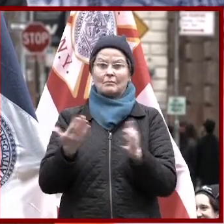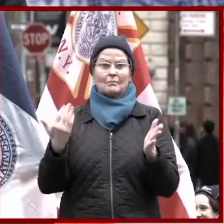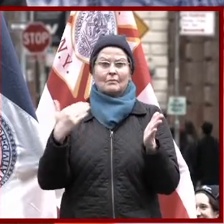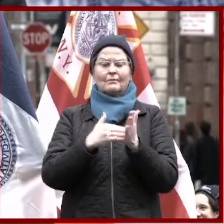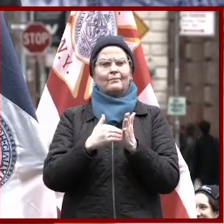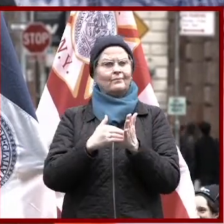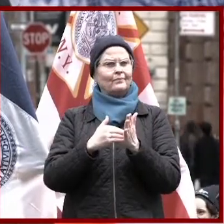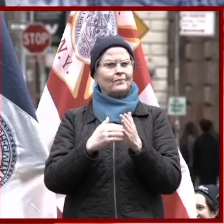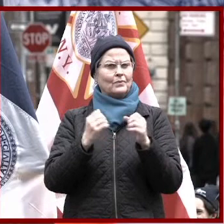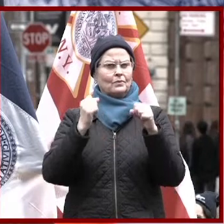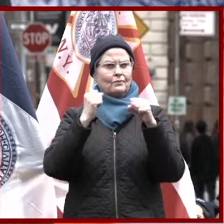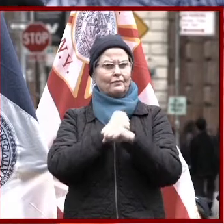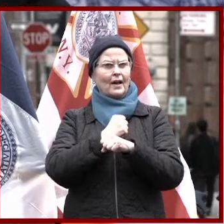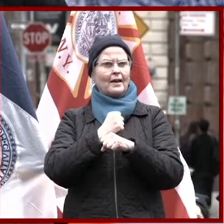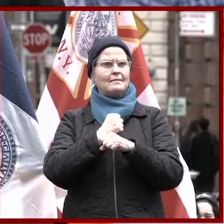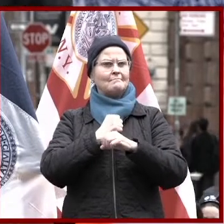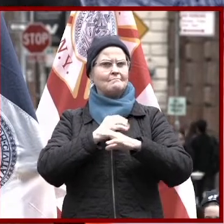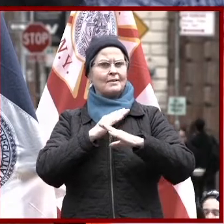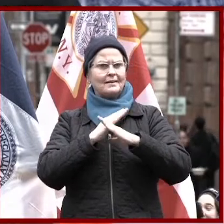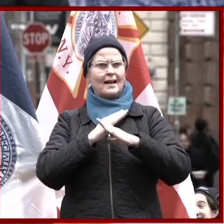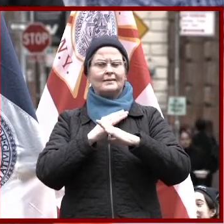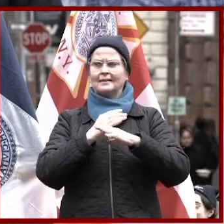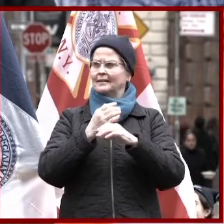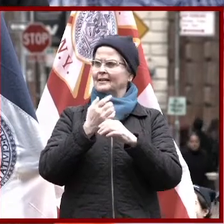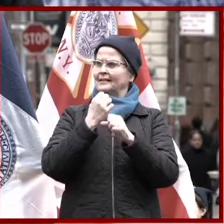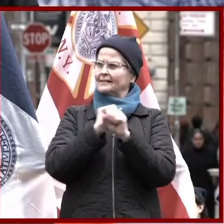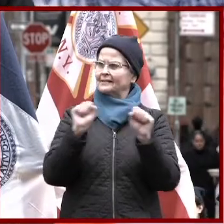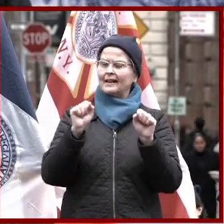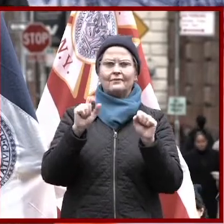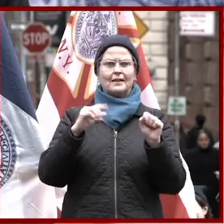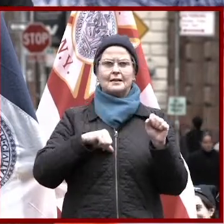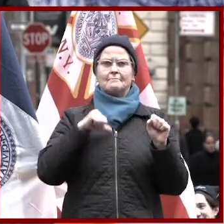once again to fighting for the safety and the dignity of all